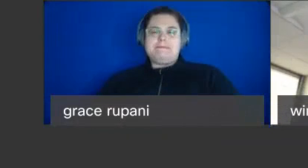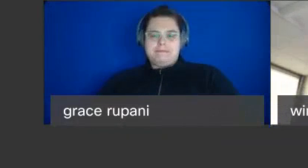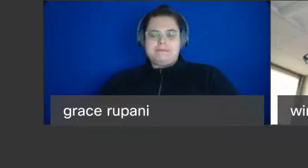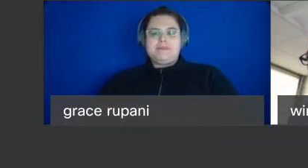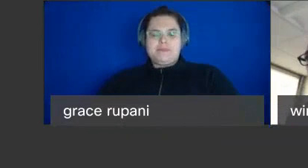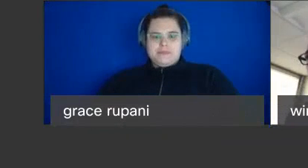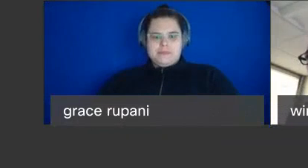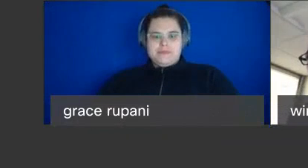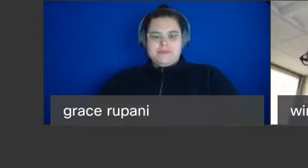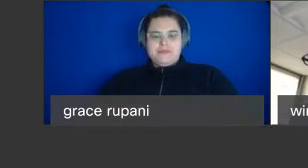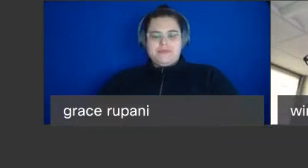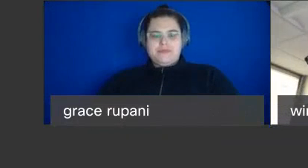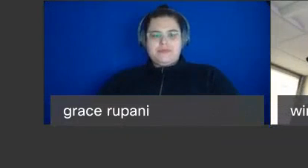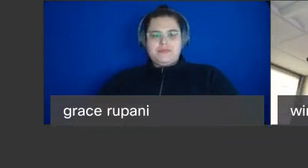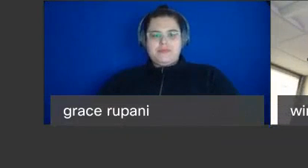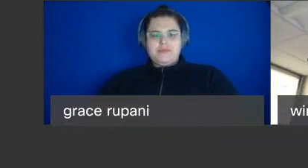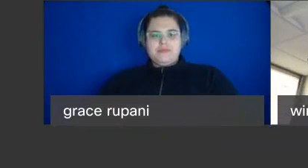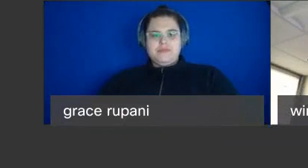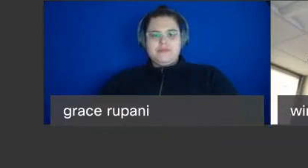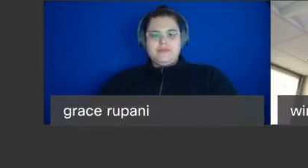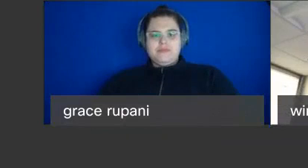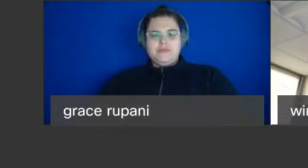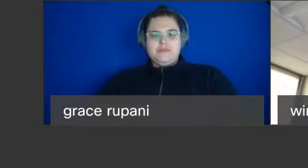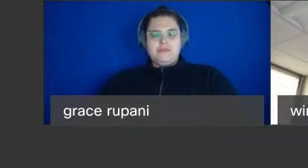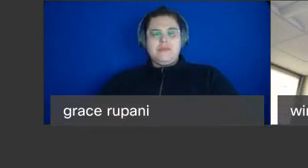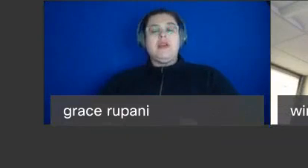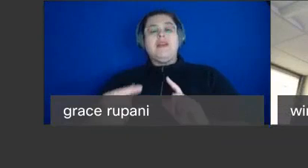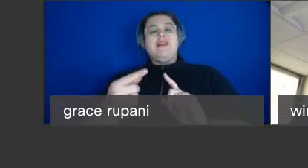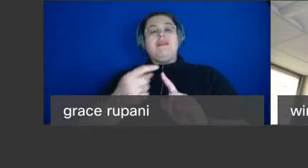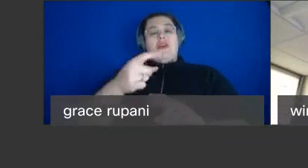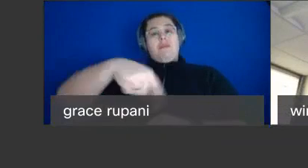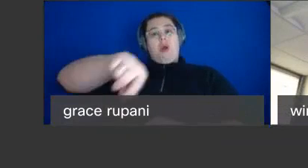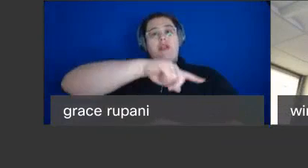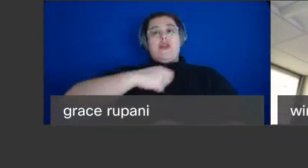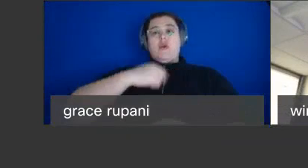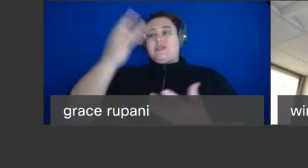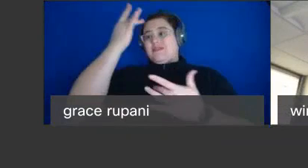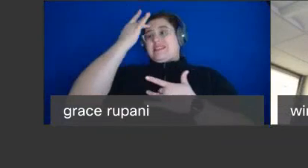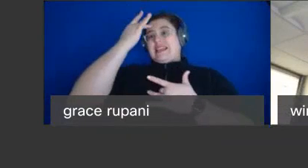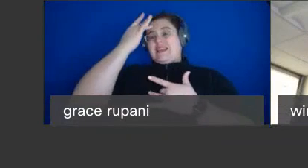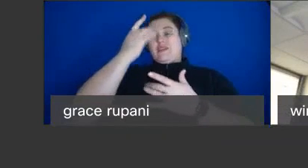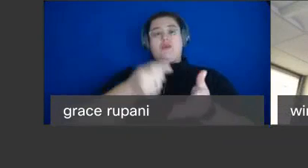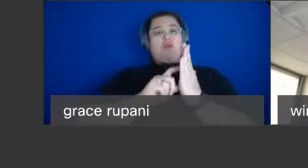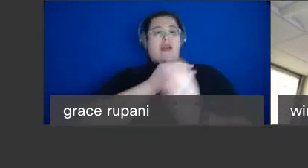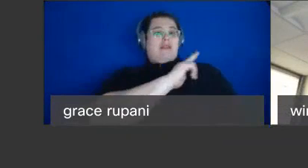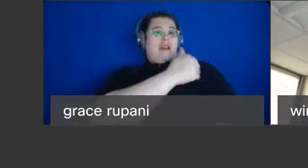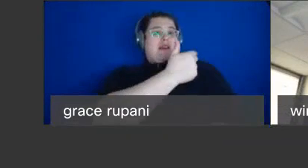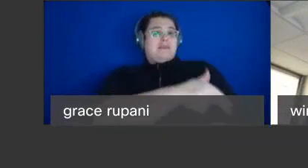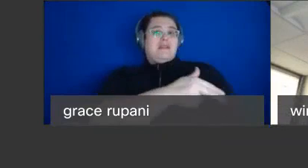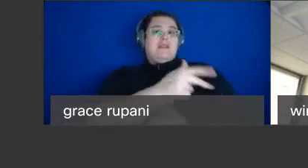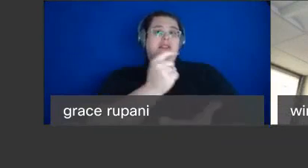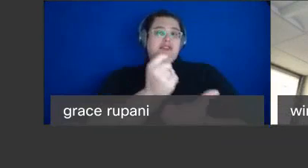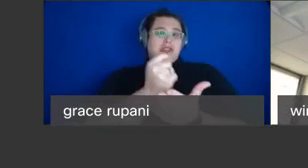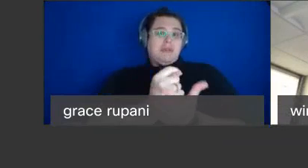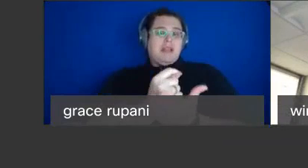those who've required inpatient treatment, I thought I had updated this slide